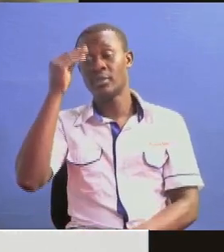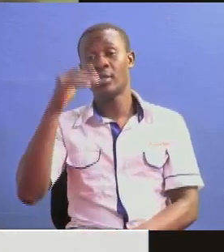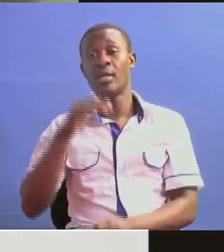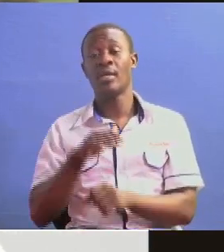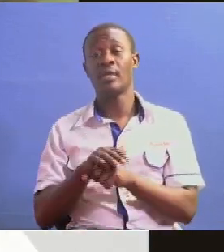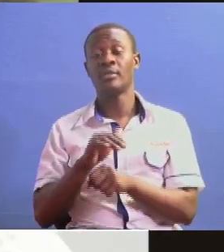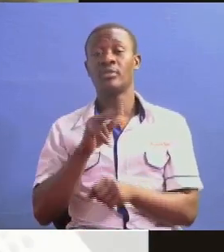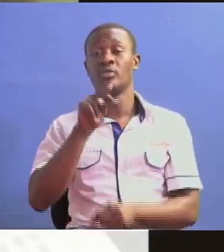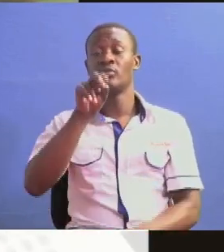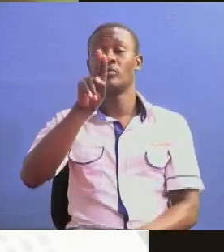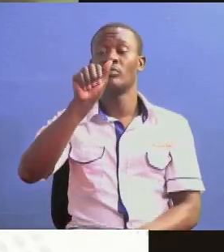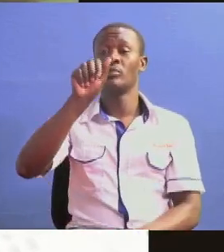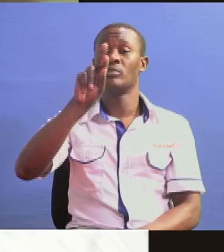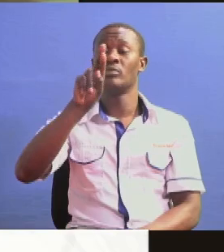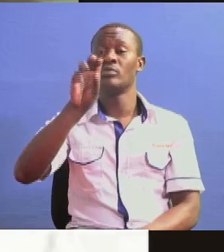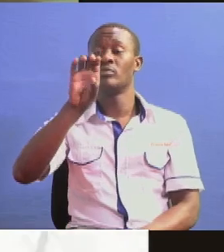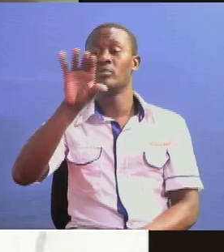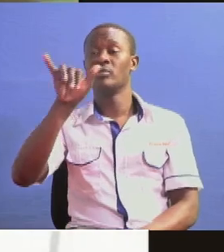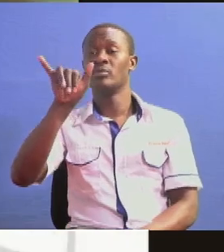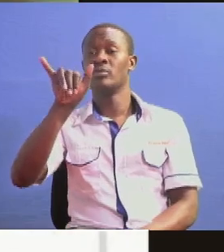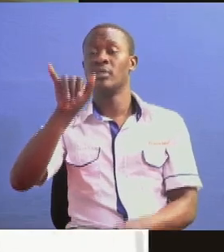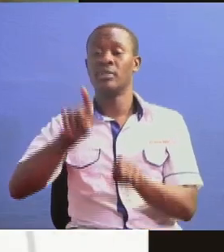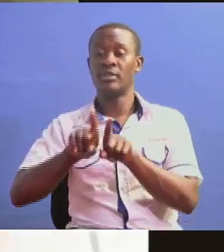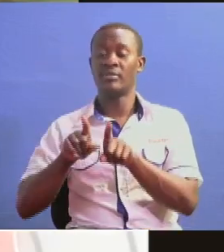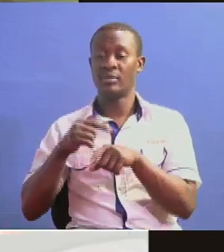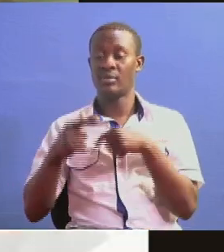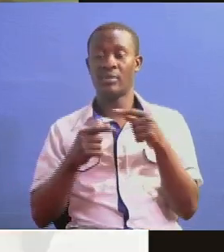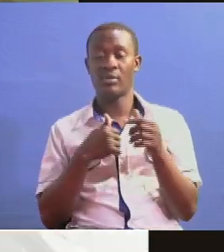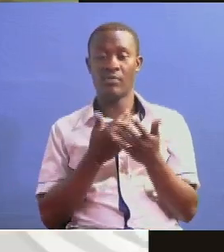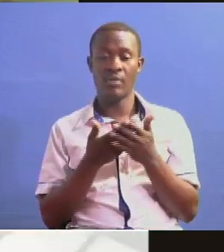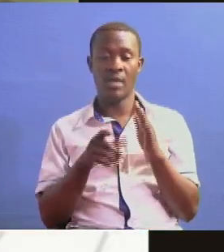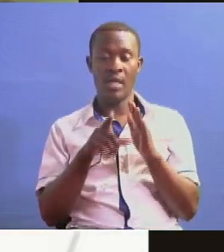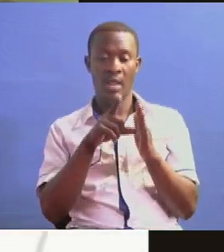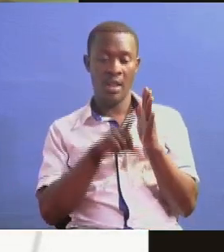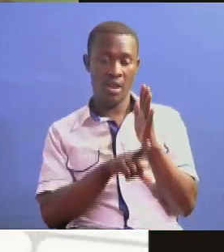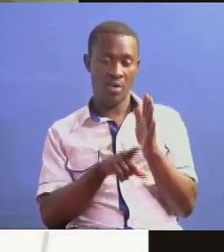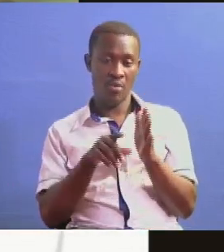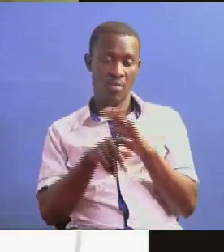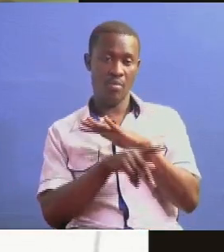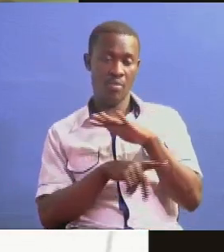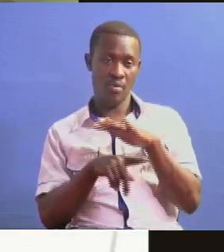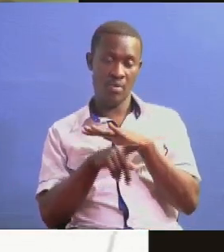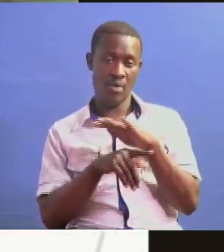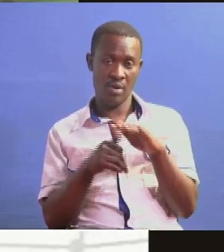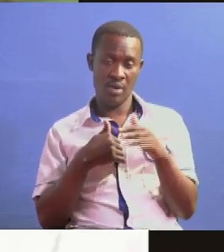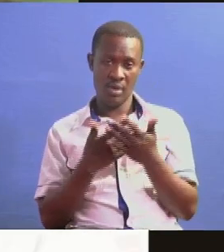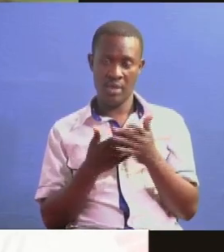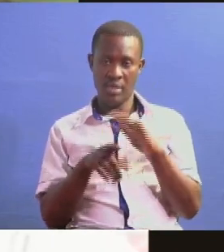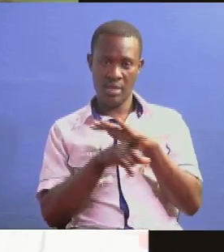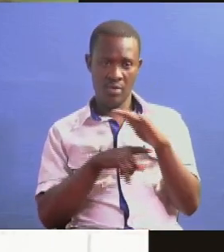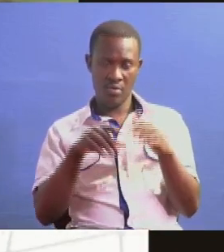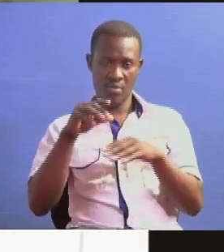numeracy. Okay. Which goes also to lower primary. Therefore, if you look at the lower